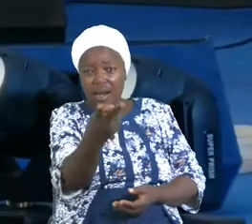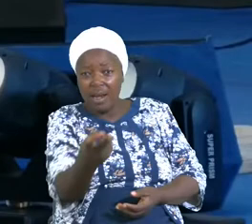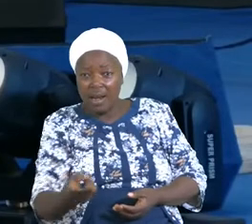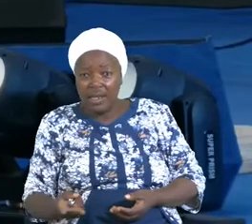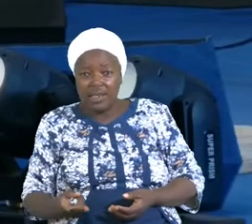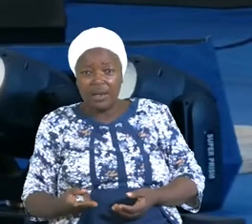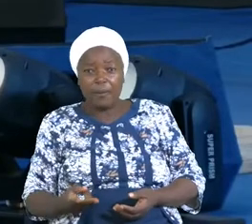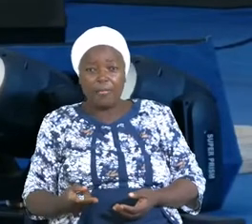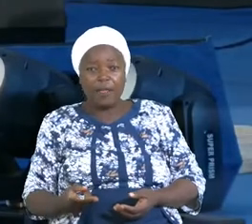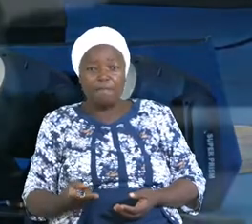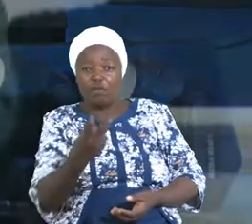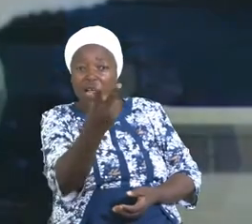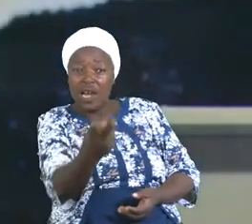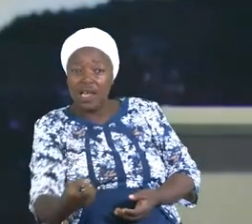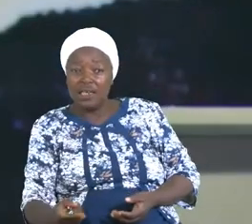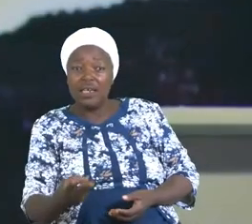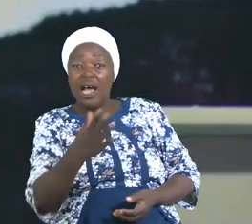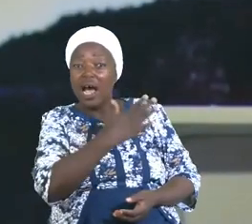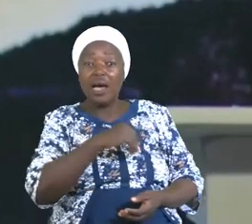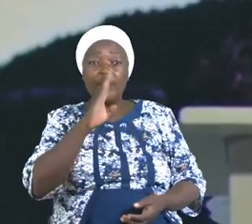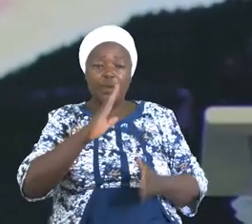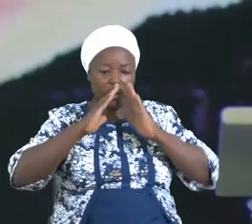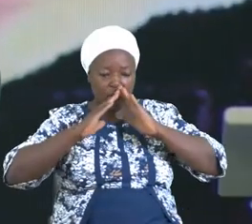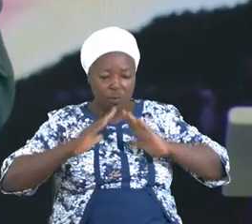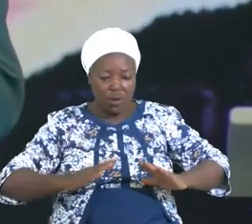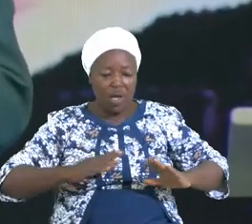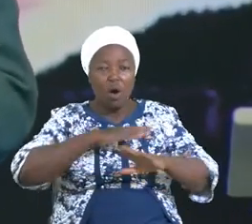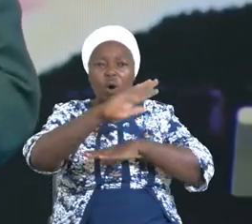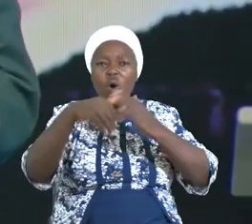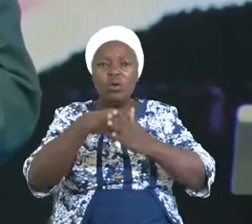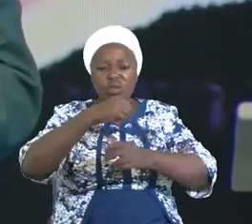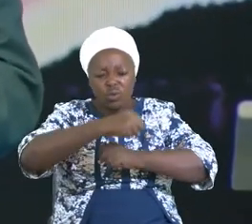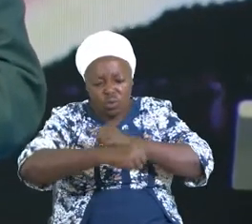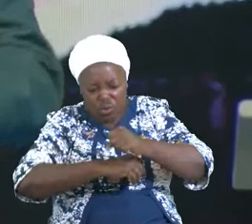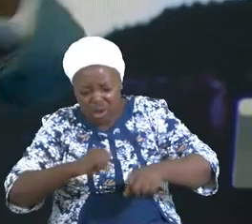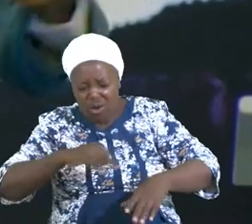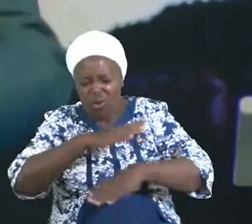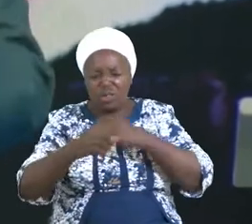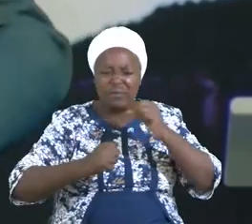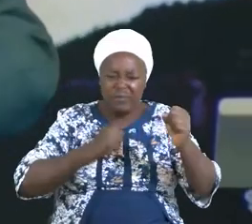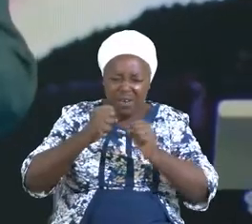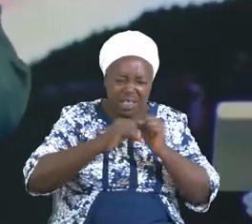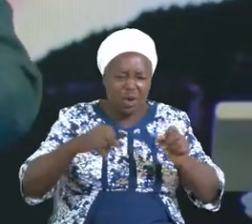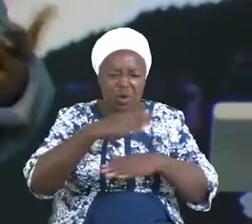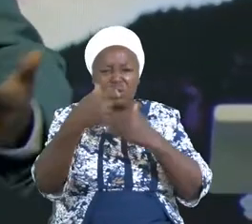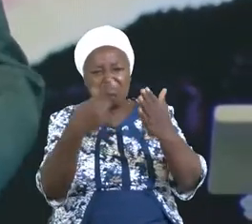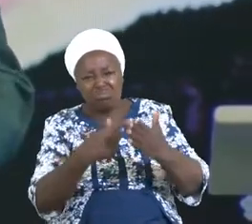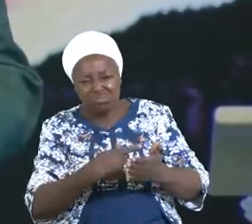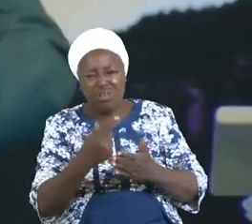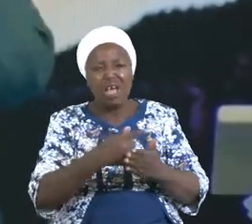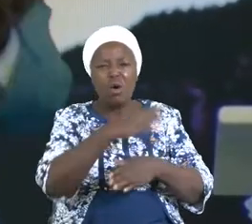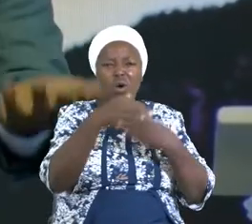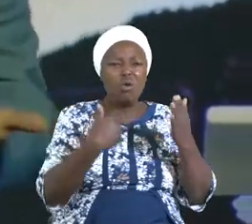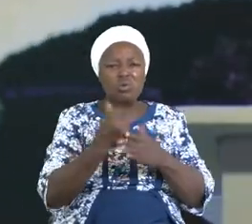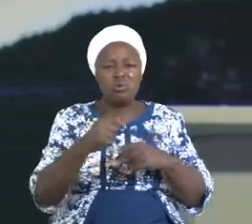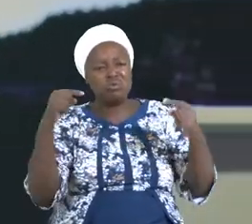still, all the struggling, all the fighting, all the argument and all the supposition. You